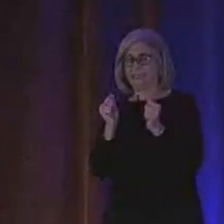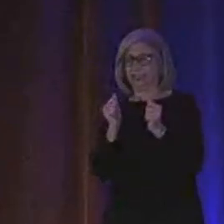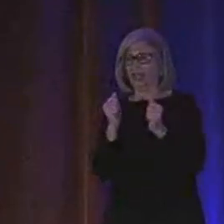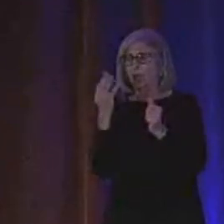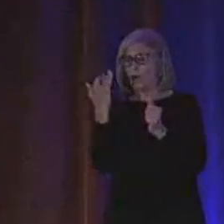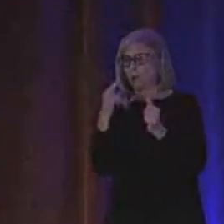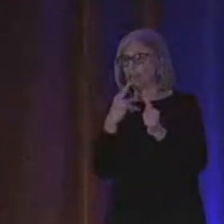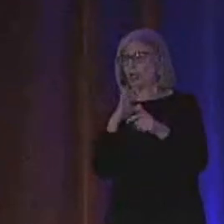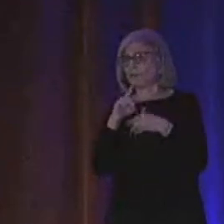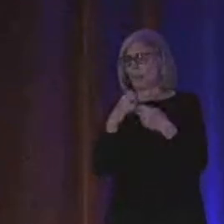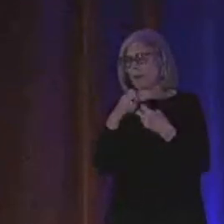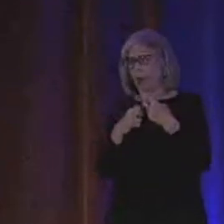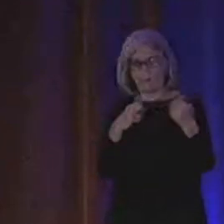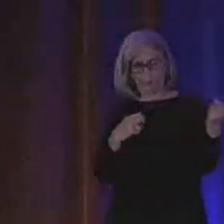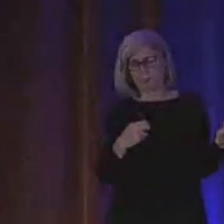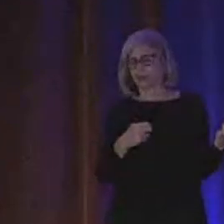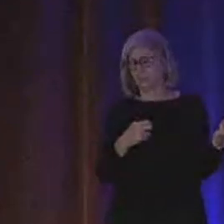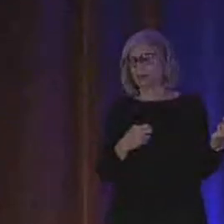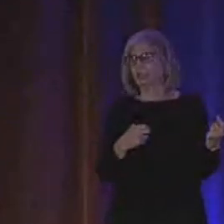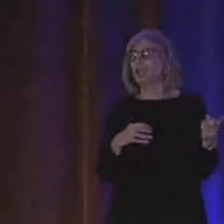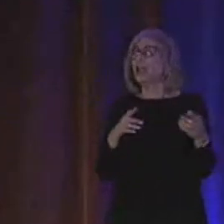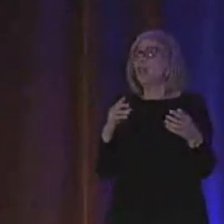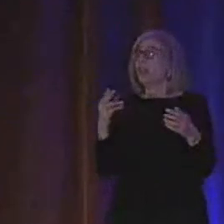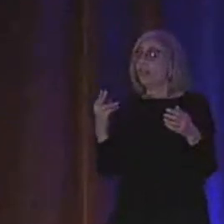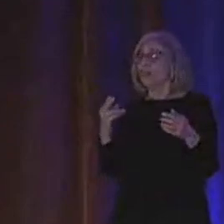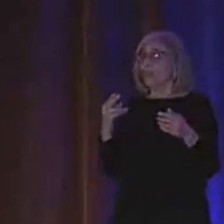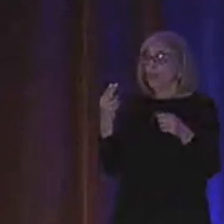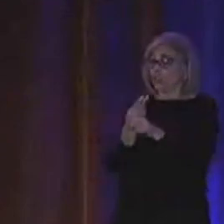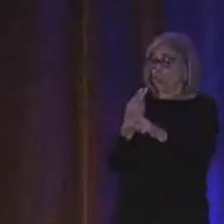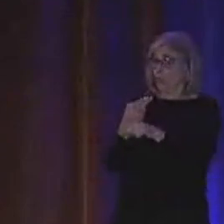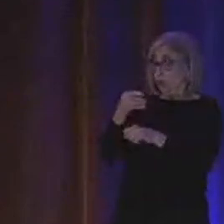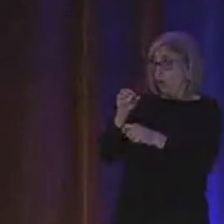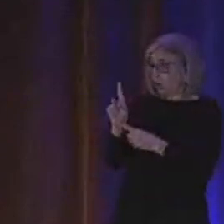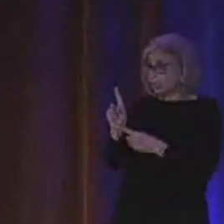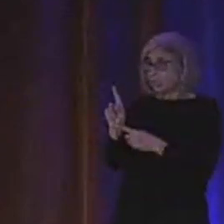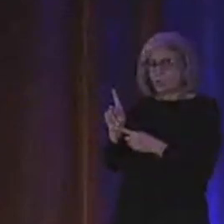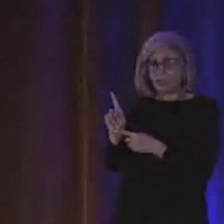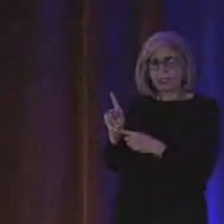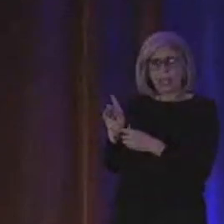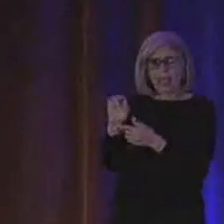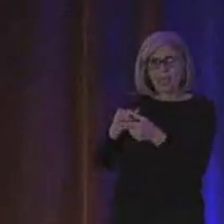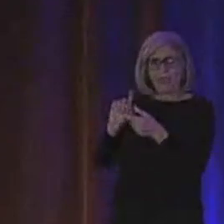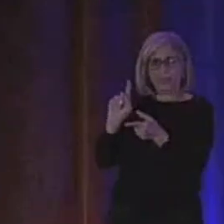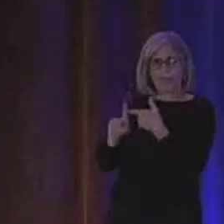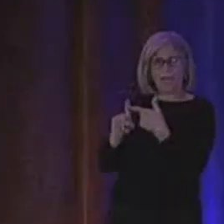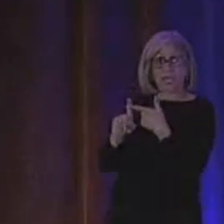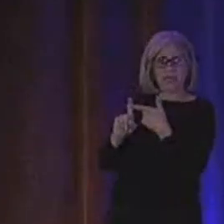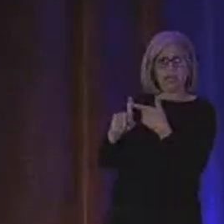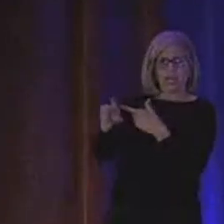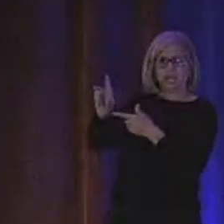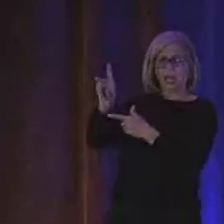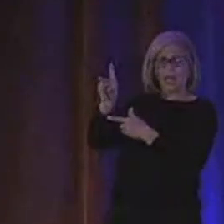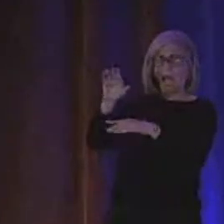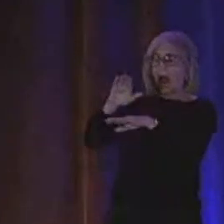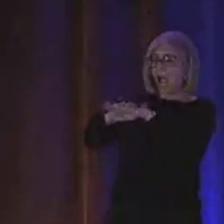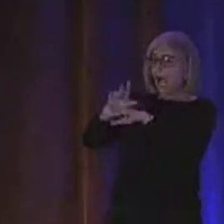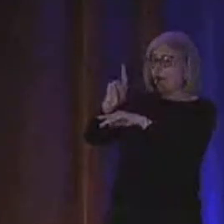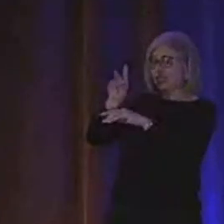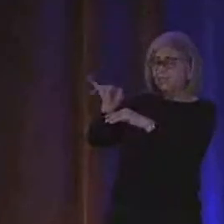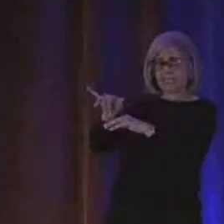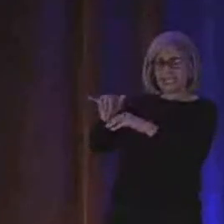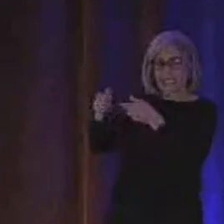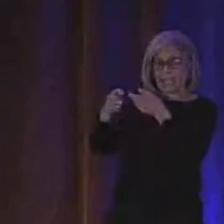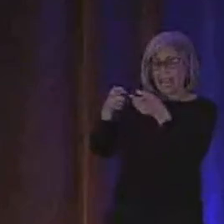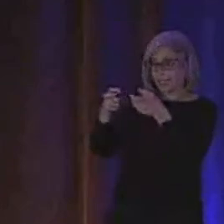problems. You have a useRef hook and a key up handler that will listen for escape key